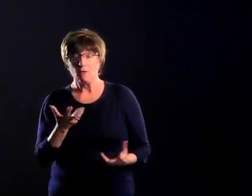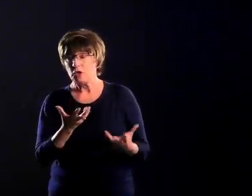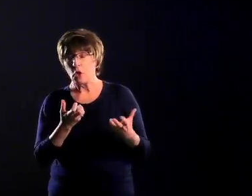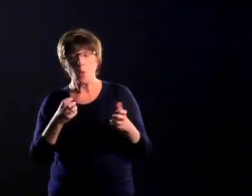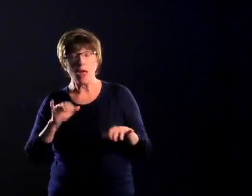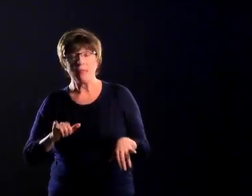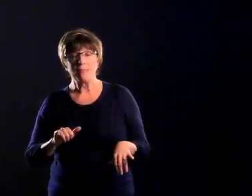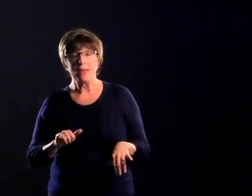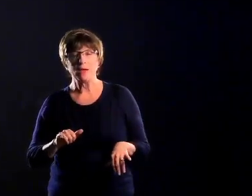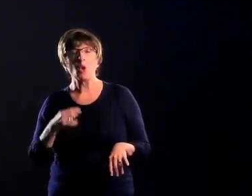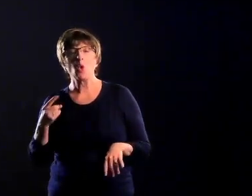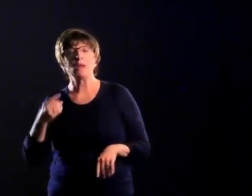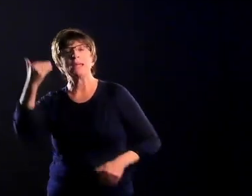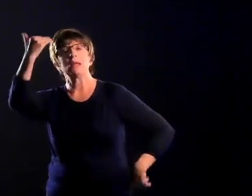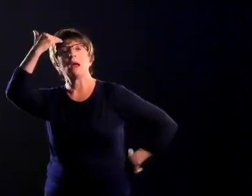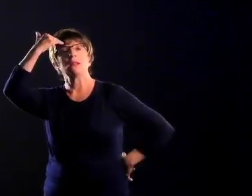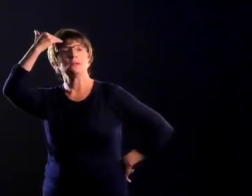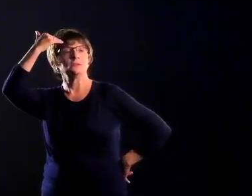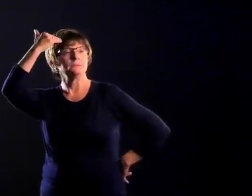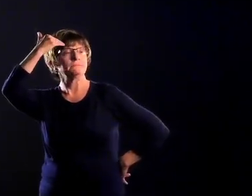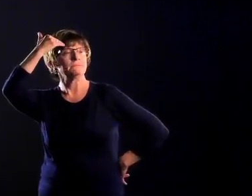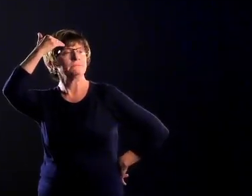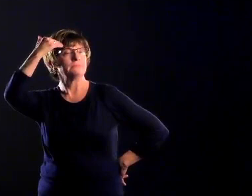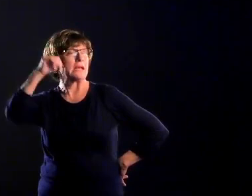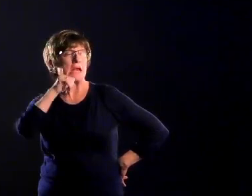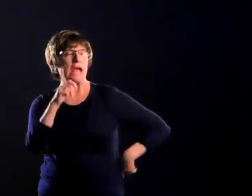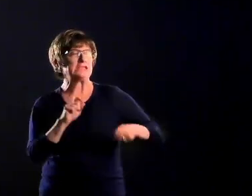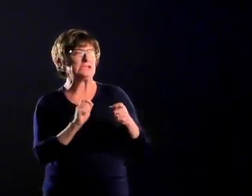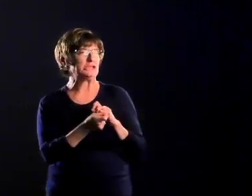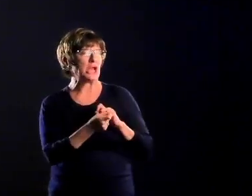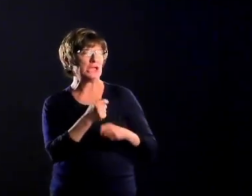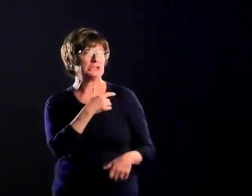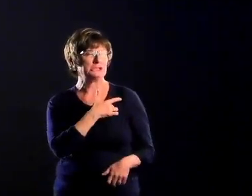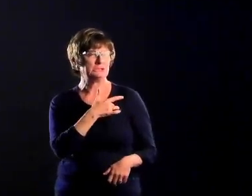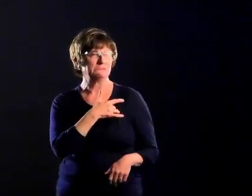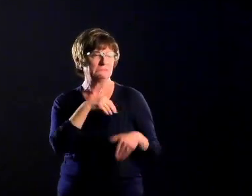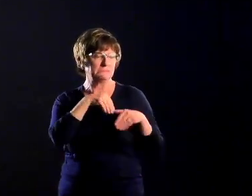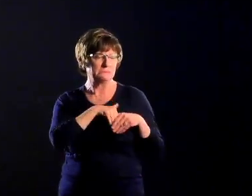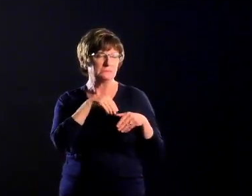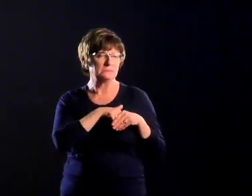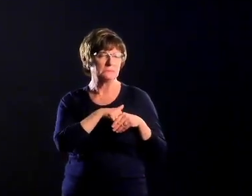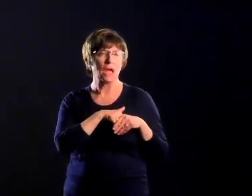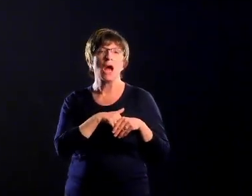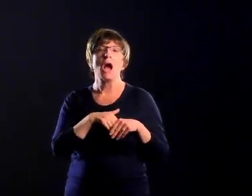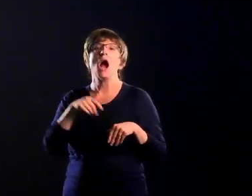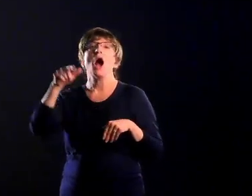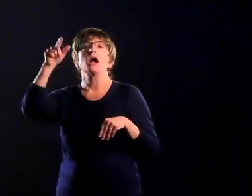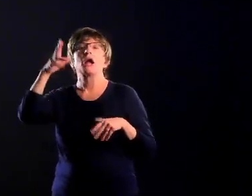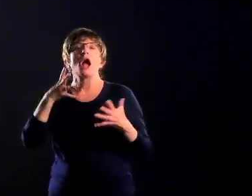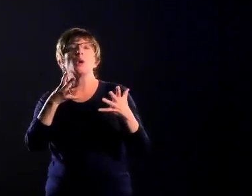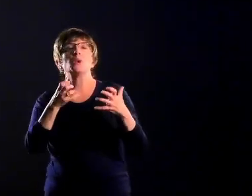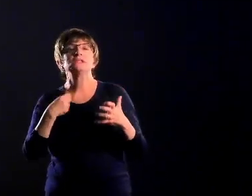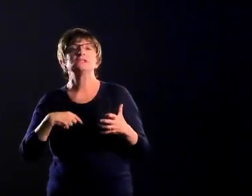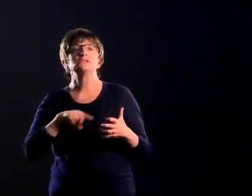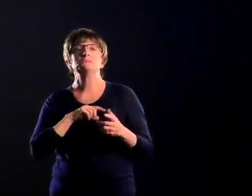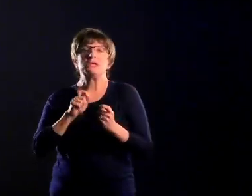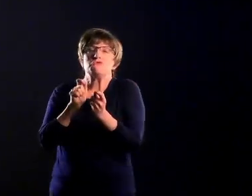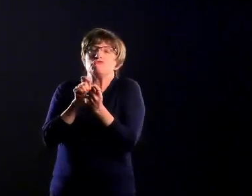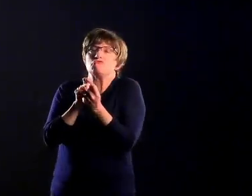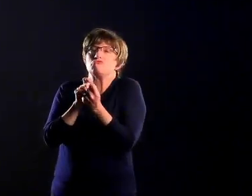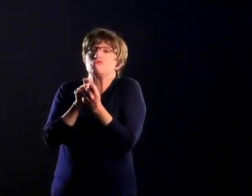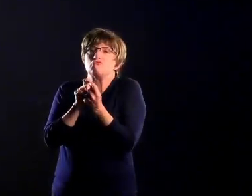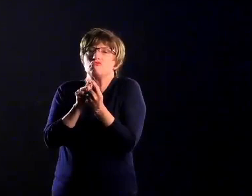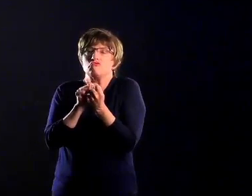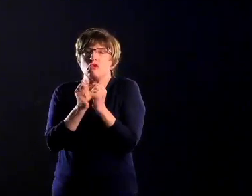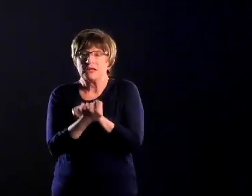but it doesn't change a thing. God is wanting us to be transformed, not just